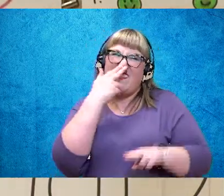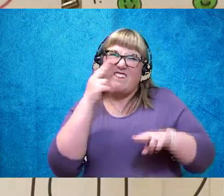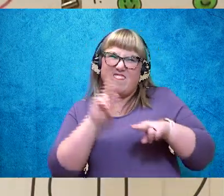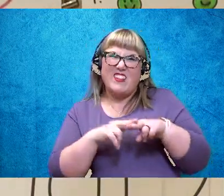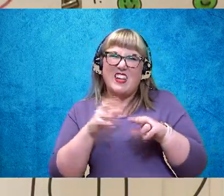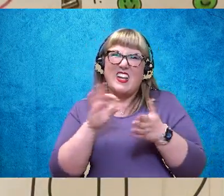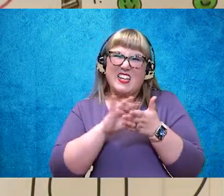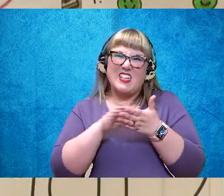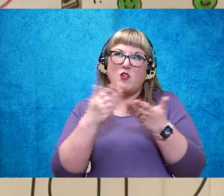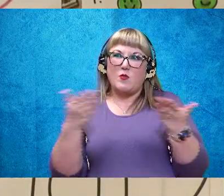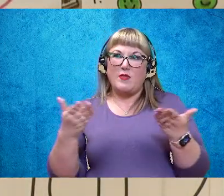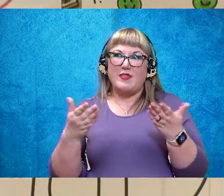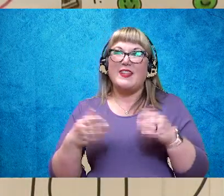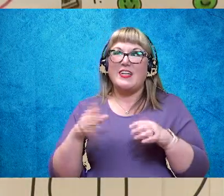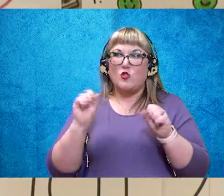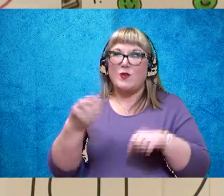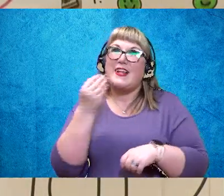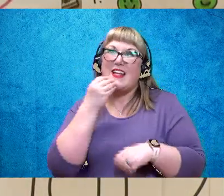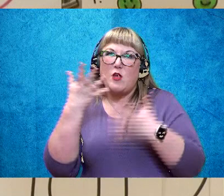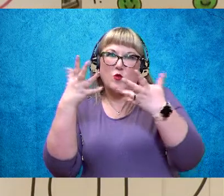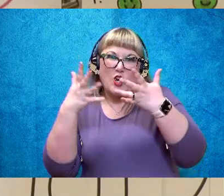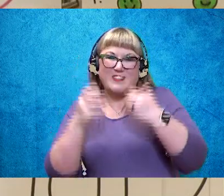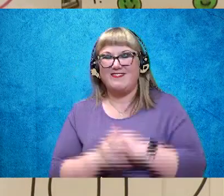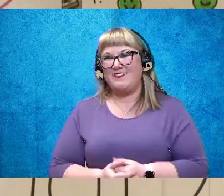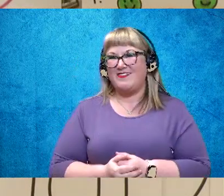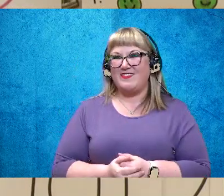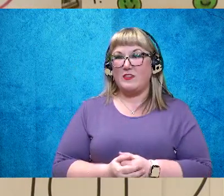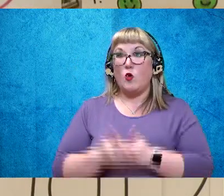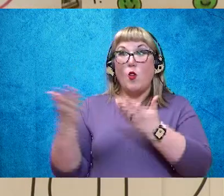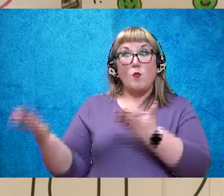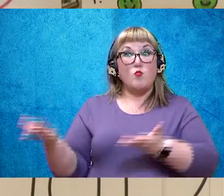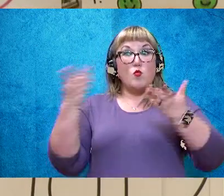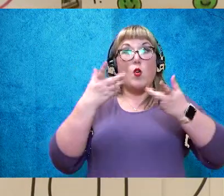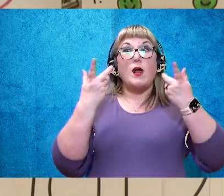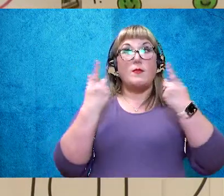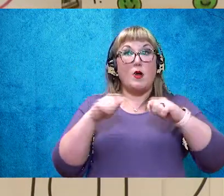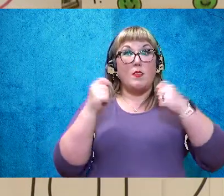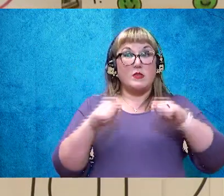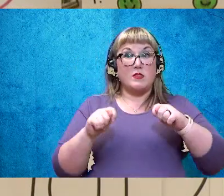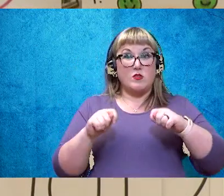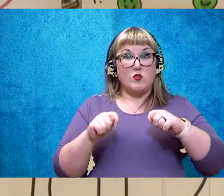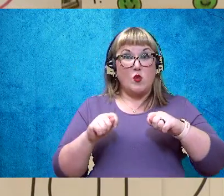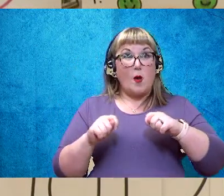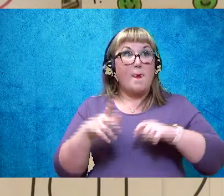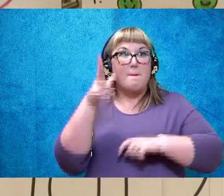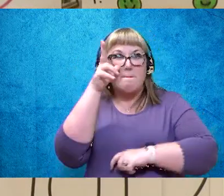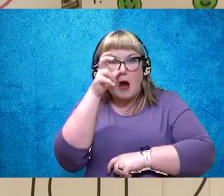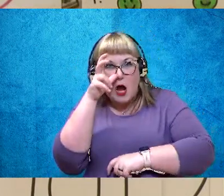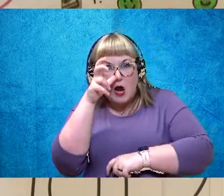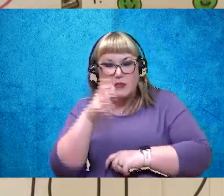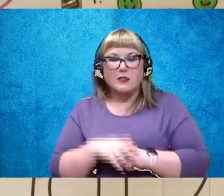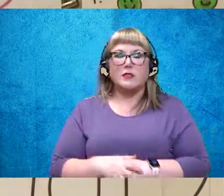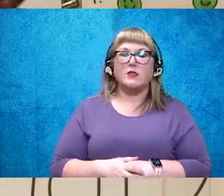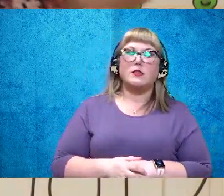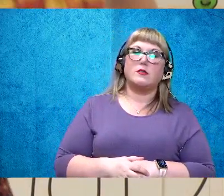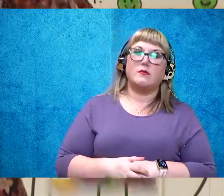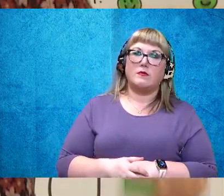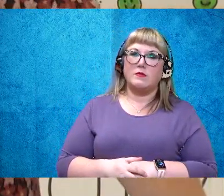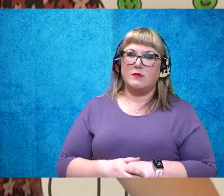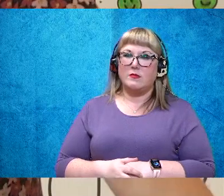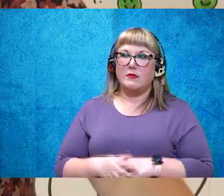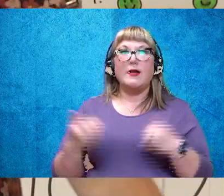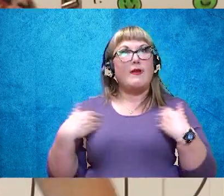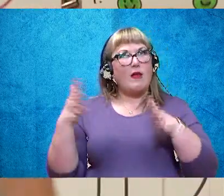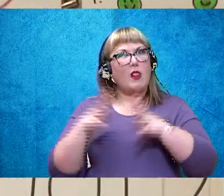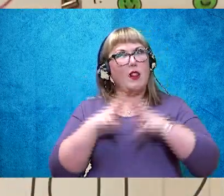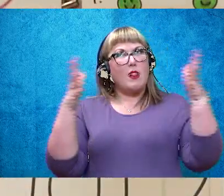stuff that you can eat when you're done. I brought some toy plastic bugs. Toys are always good to count. We have lots of toys